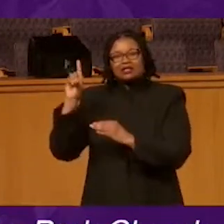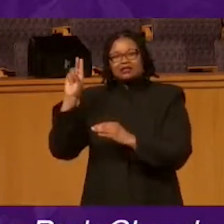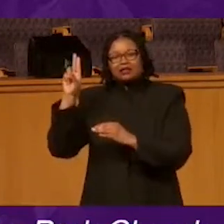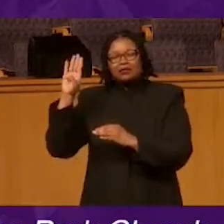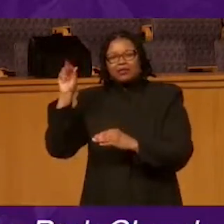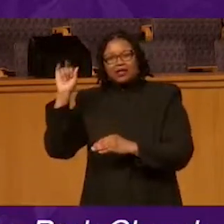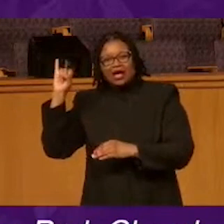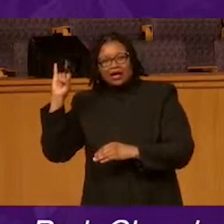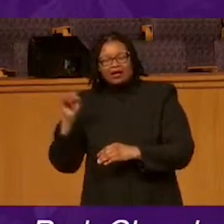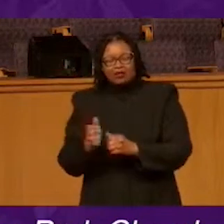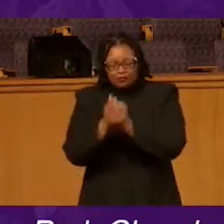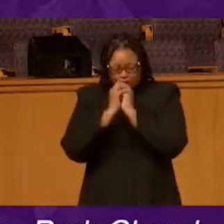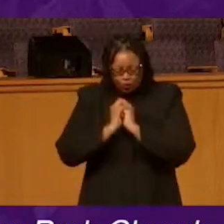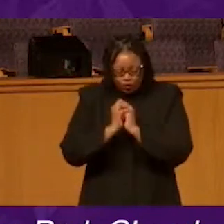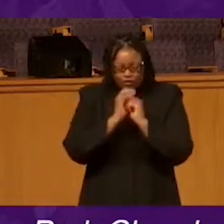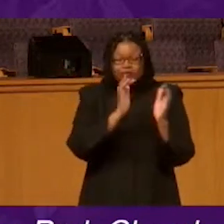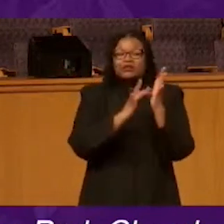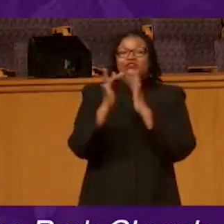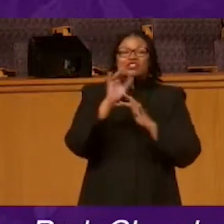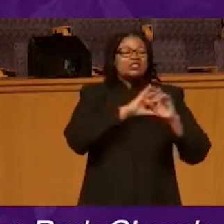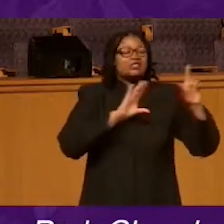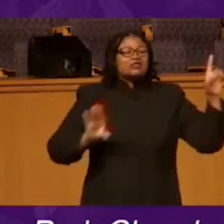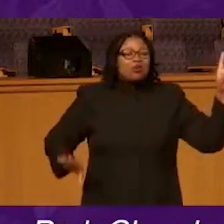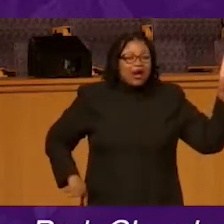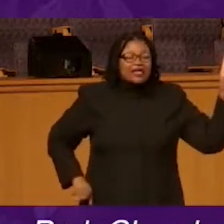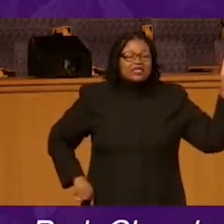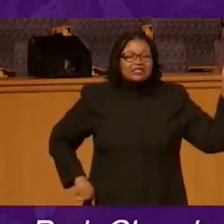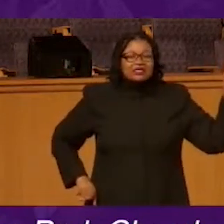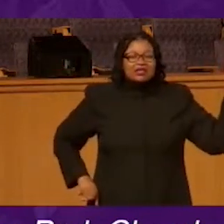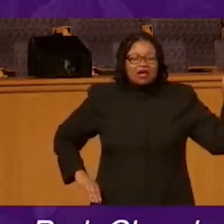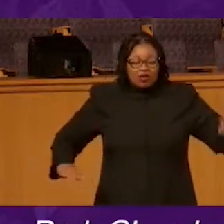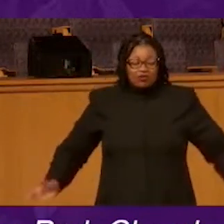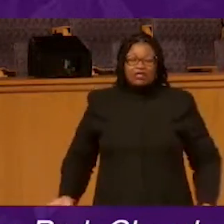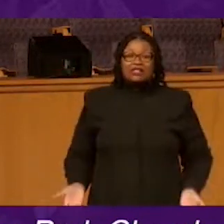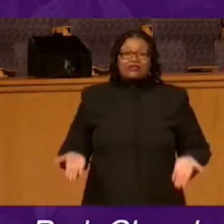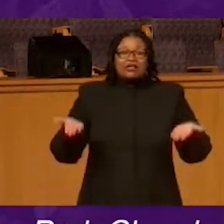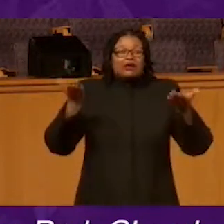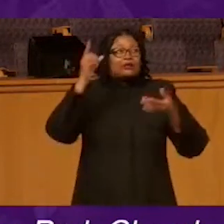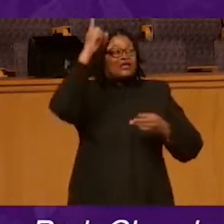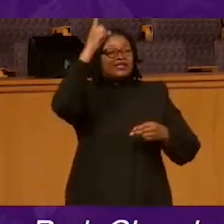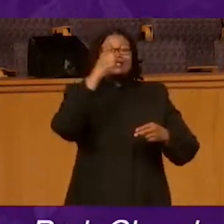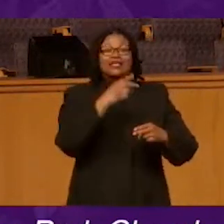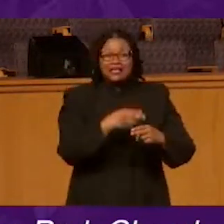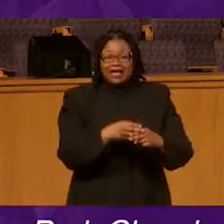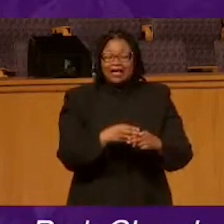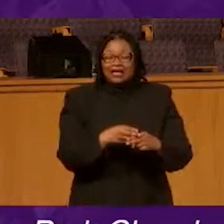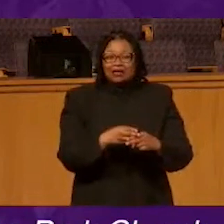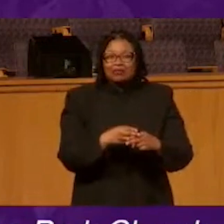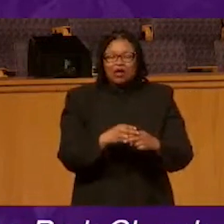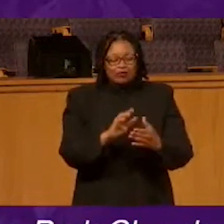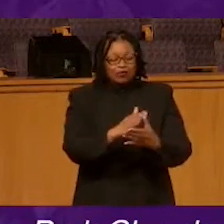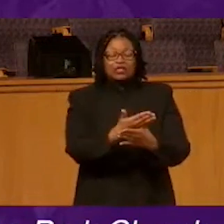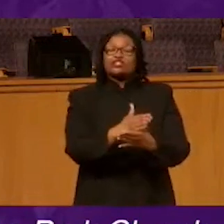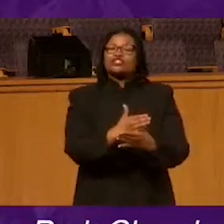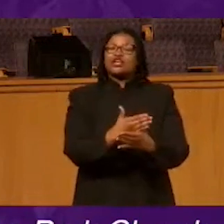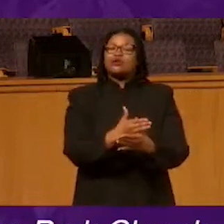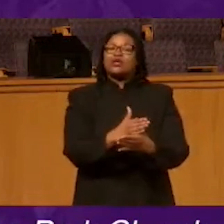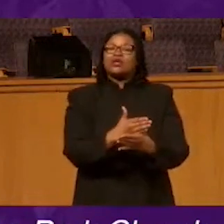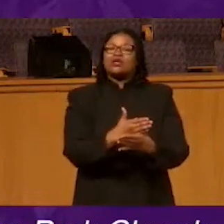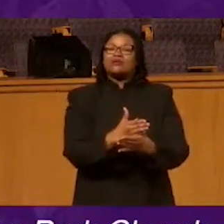the worship of Jesus Christ, for the lifting up of his name, for the sharing of